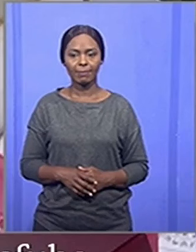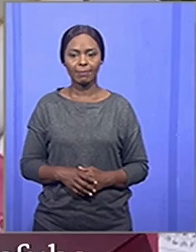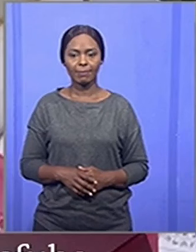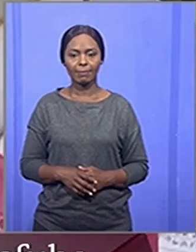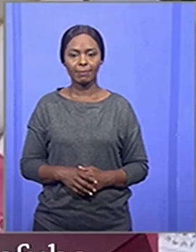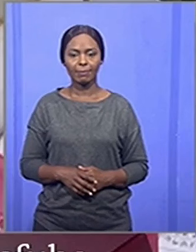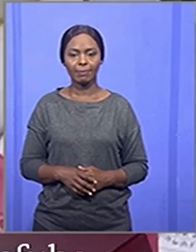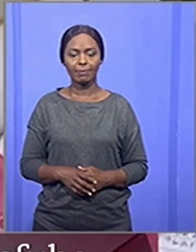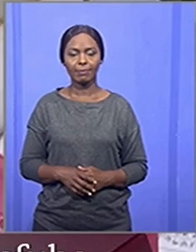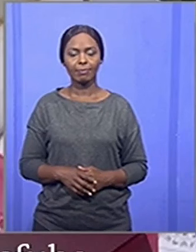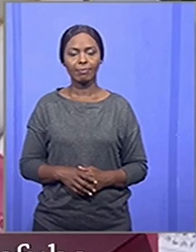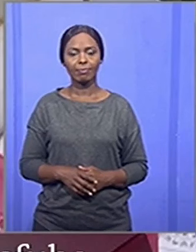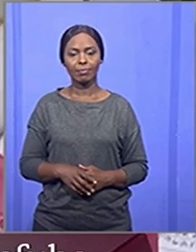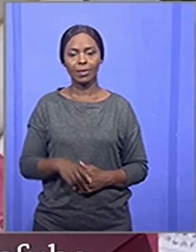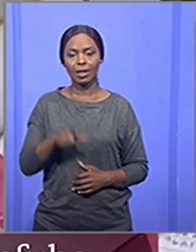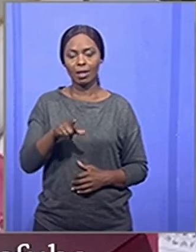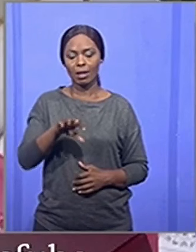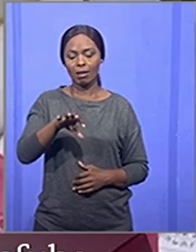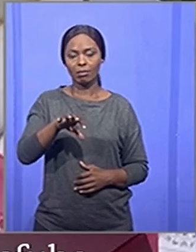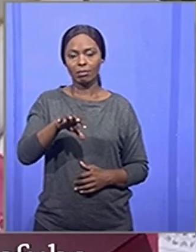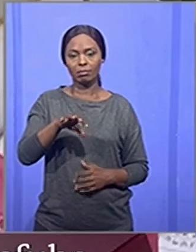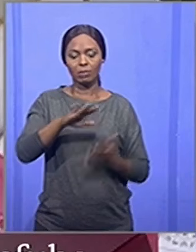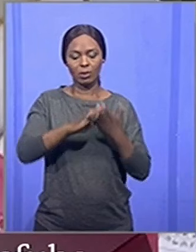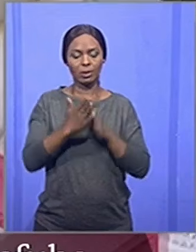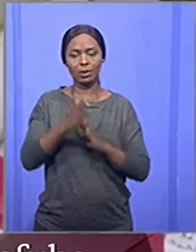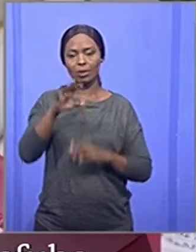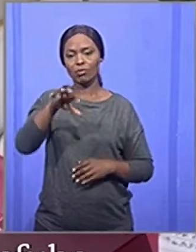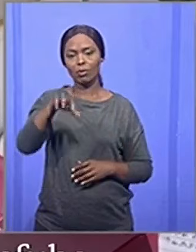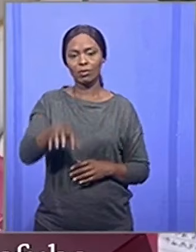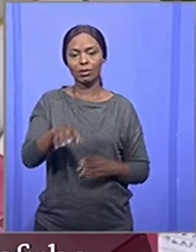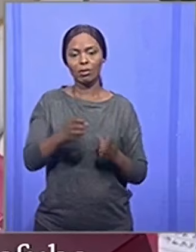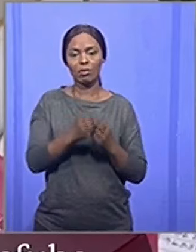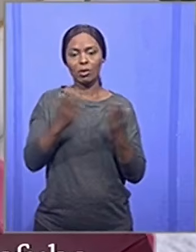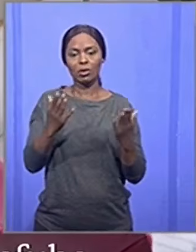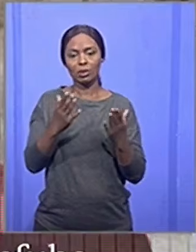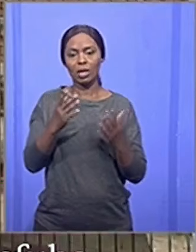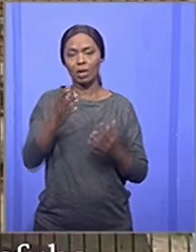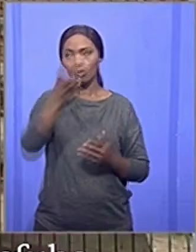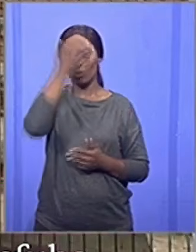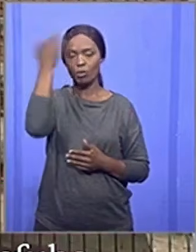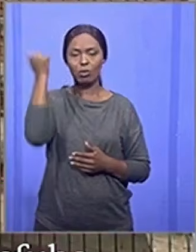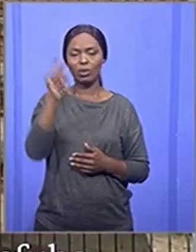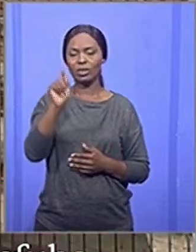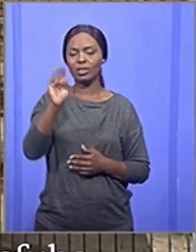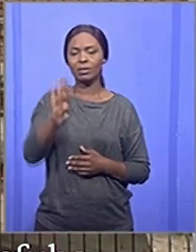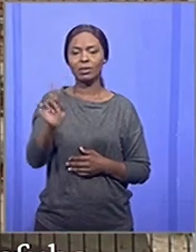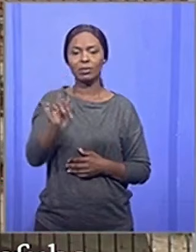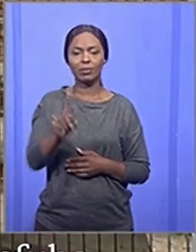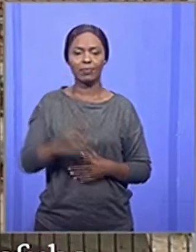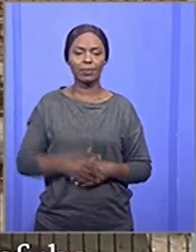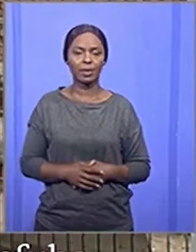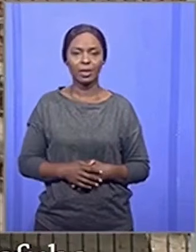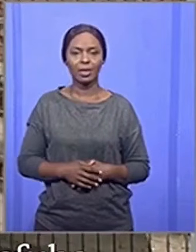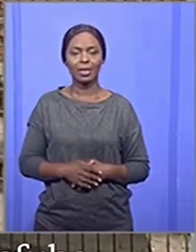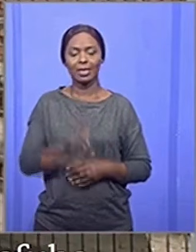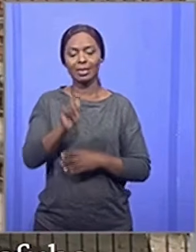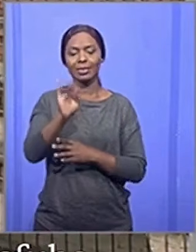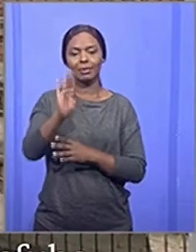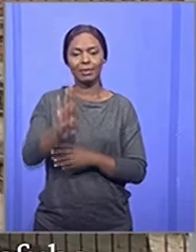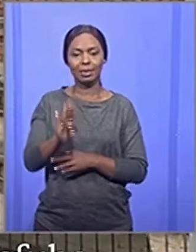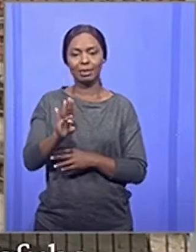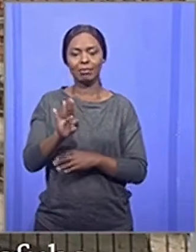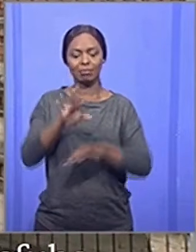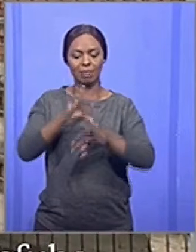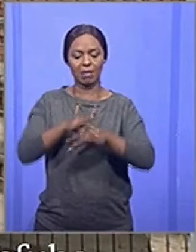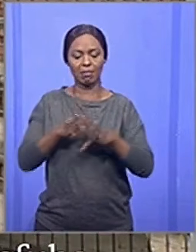Santshabo ba aimba province mme boholo ha bona tsebo e feletseng ka yona. TB, it's a disease, it's